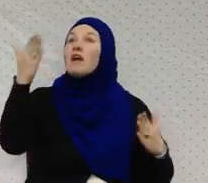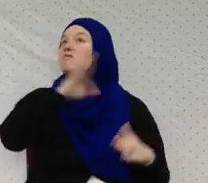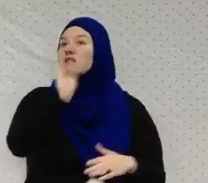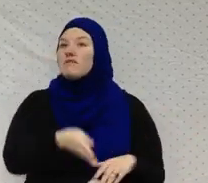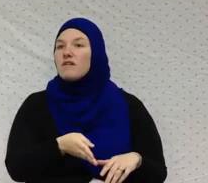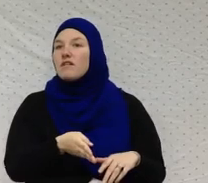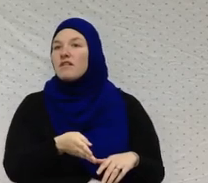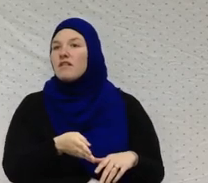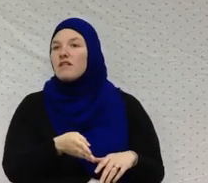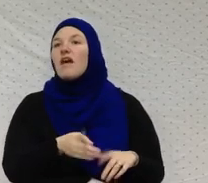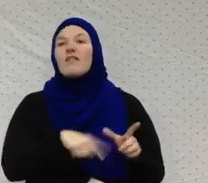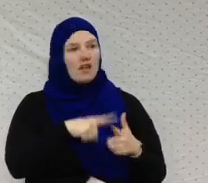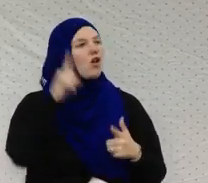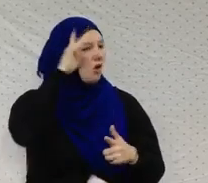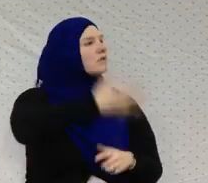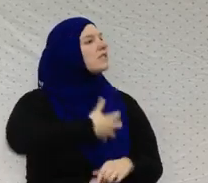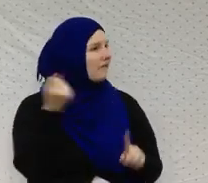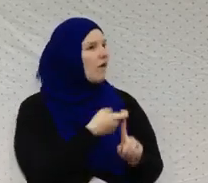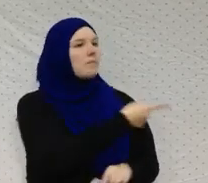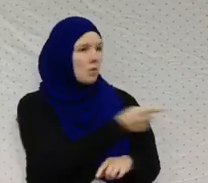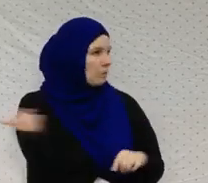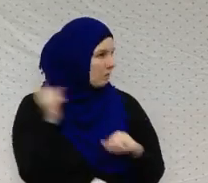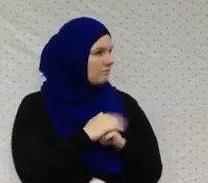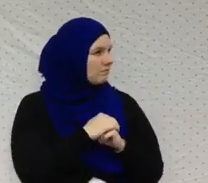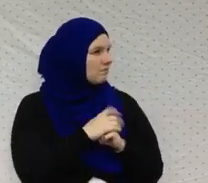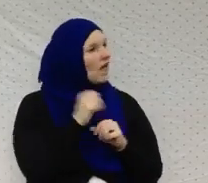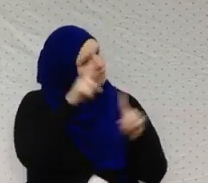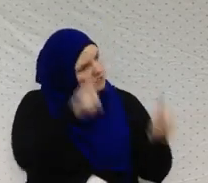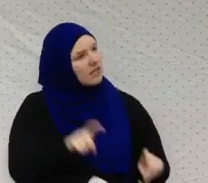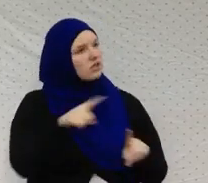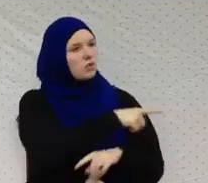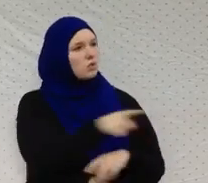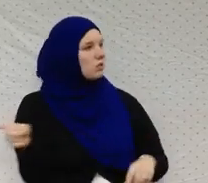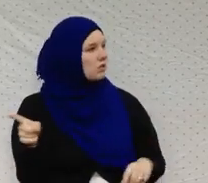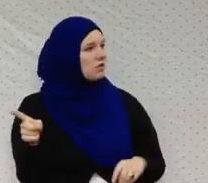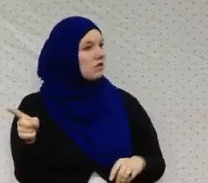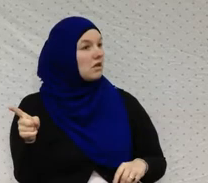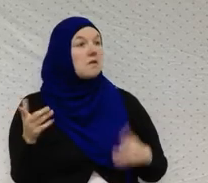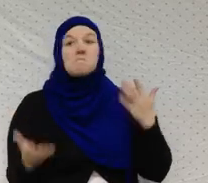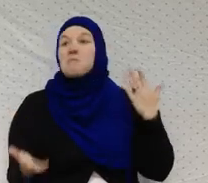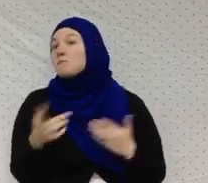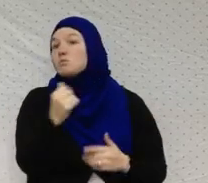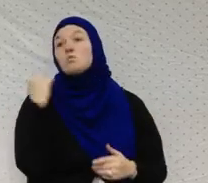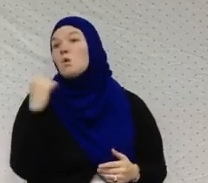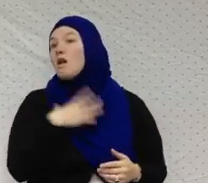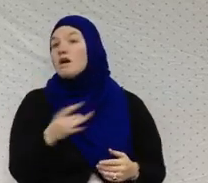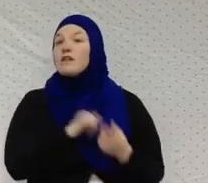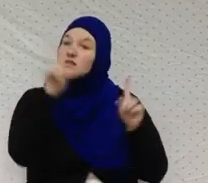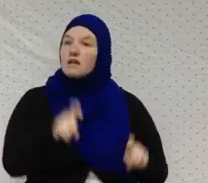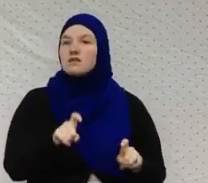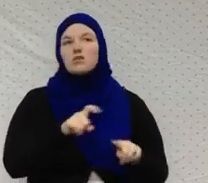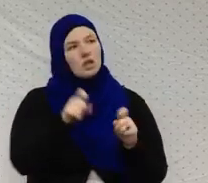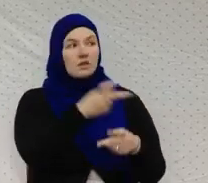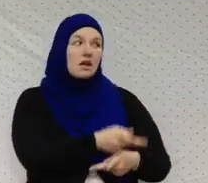granted, rest assured, Allah will take it away from you and He will test you in it. And you may not like the